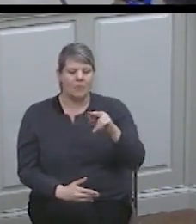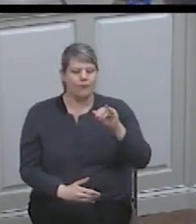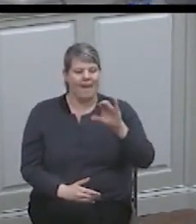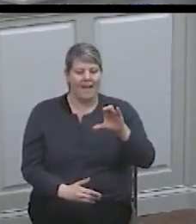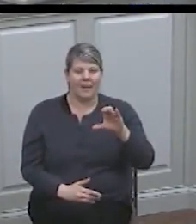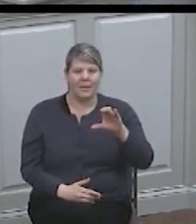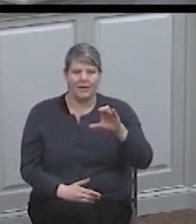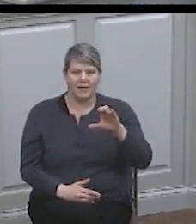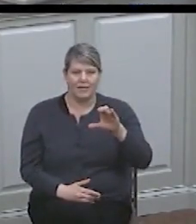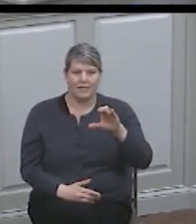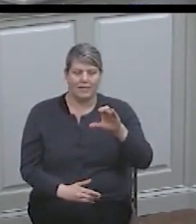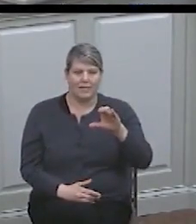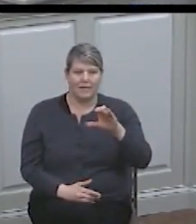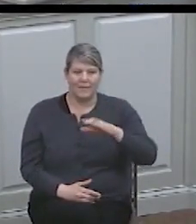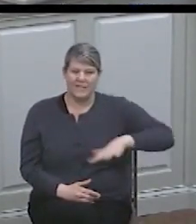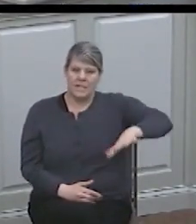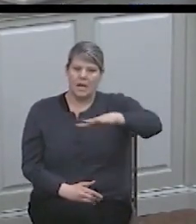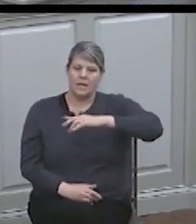and program.